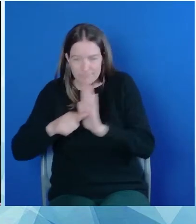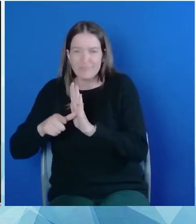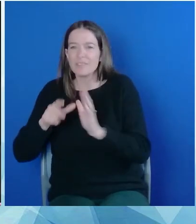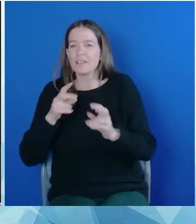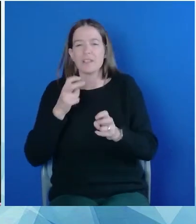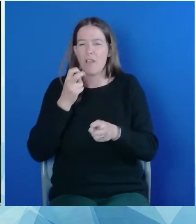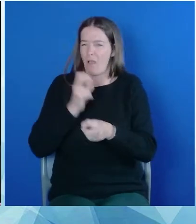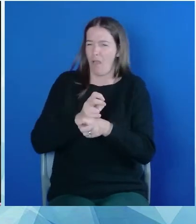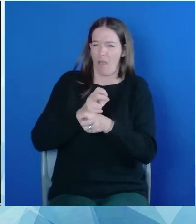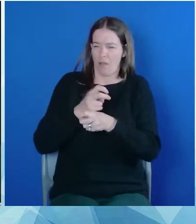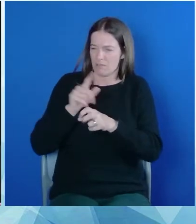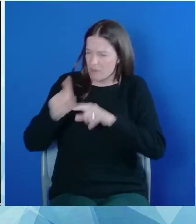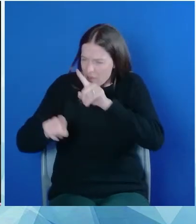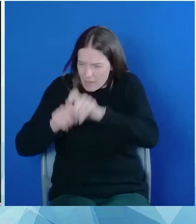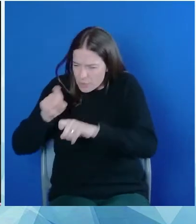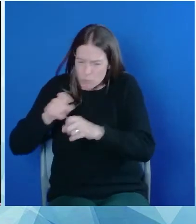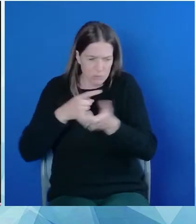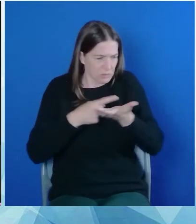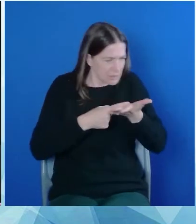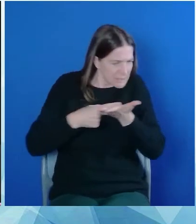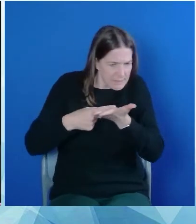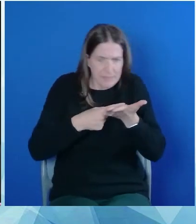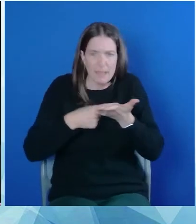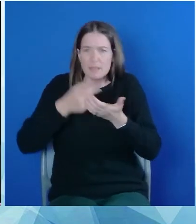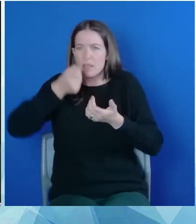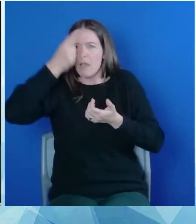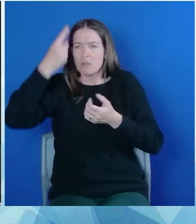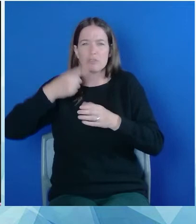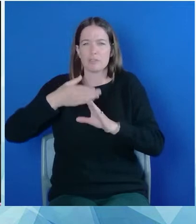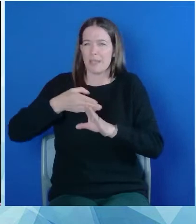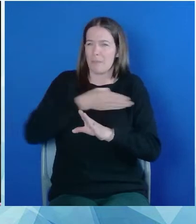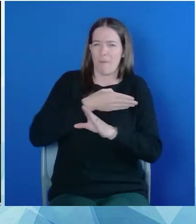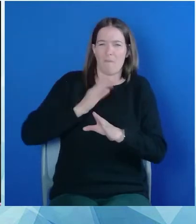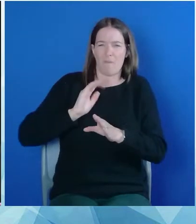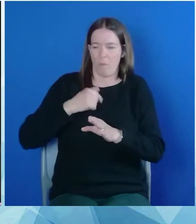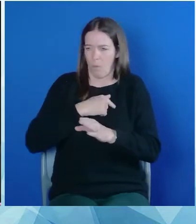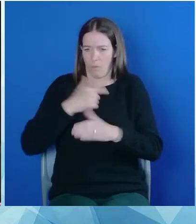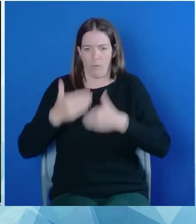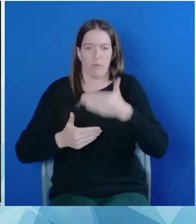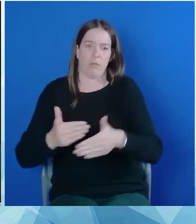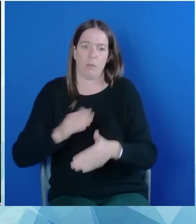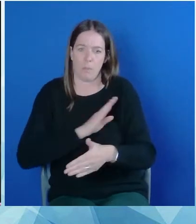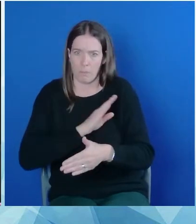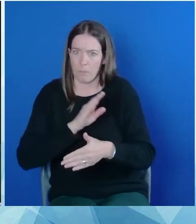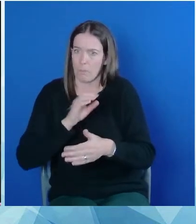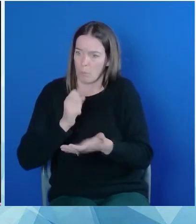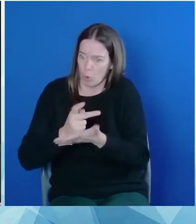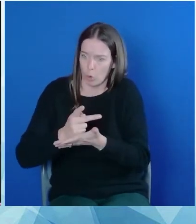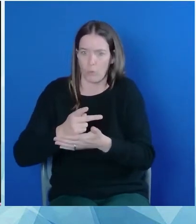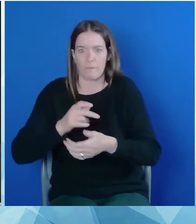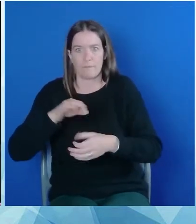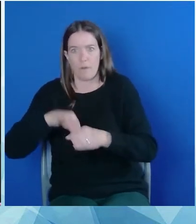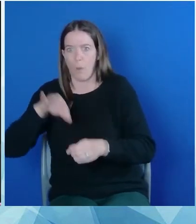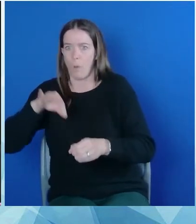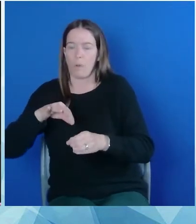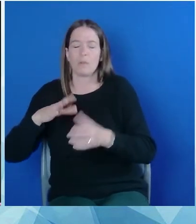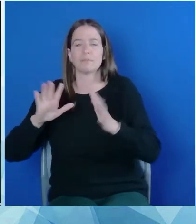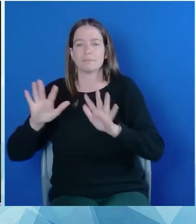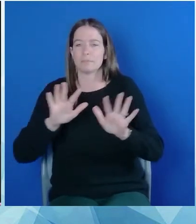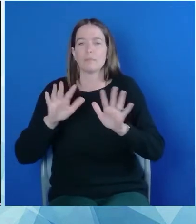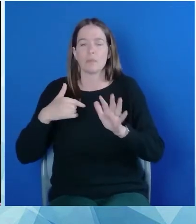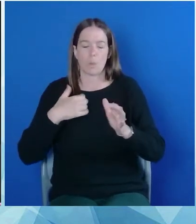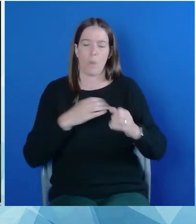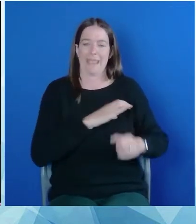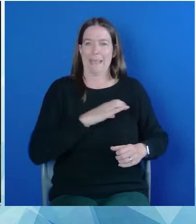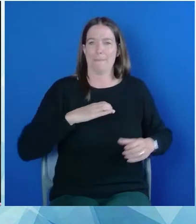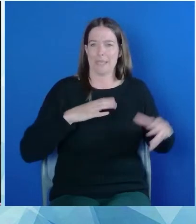discuss, understand, and fully prior to the board approving them and voting on them. I would also like to